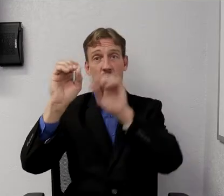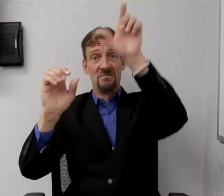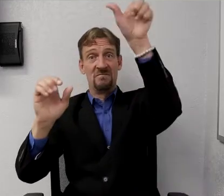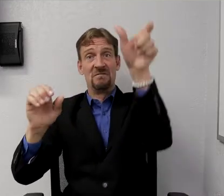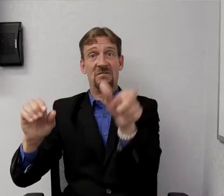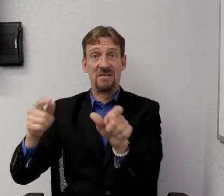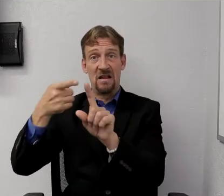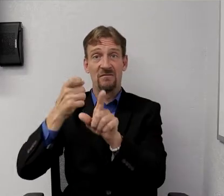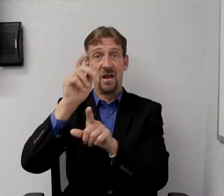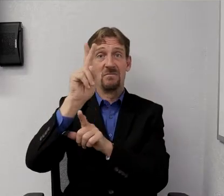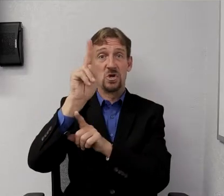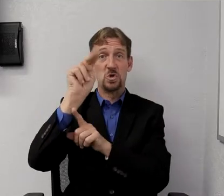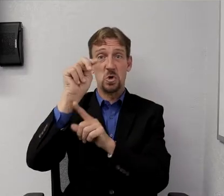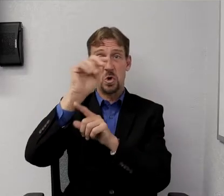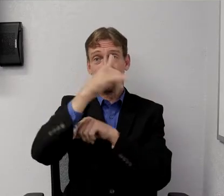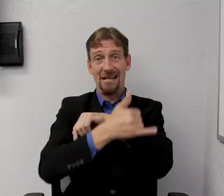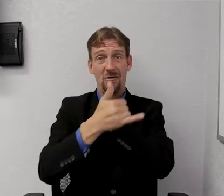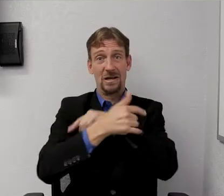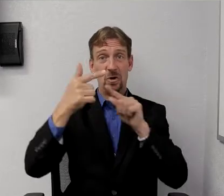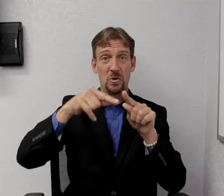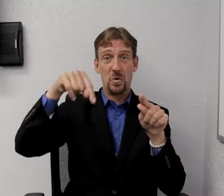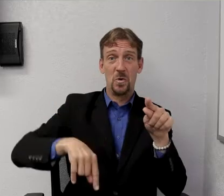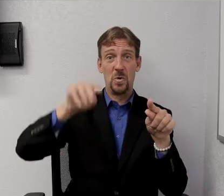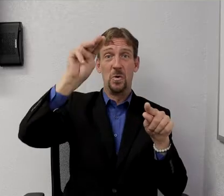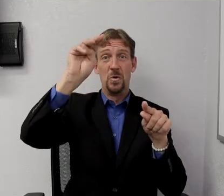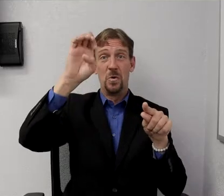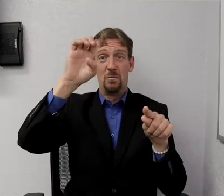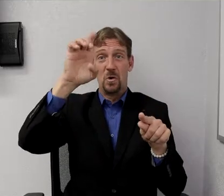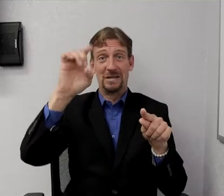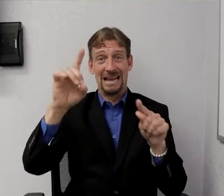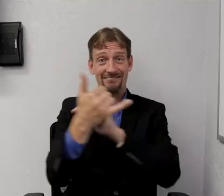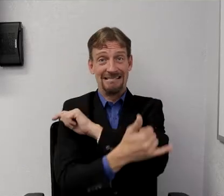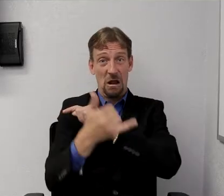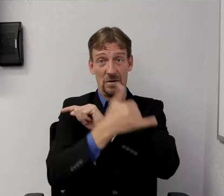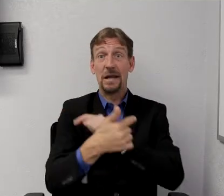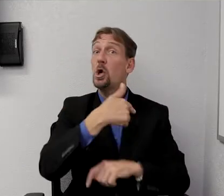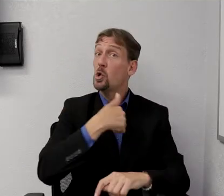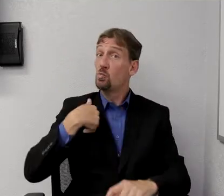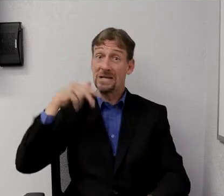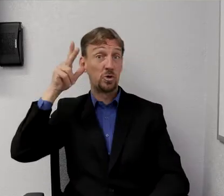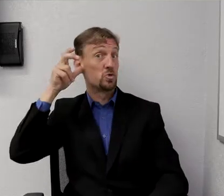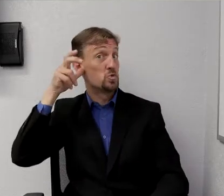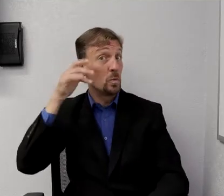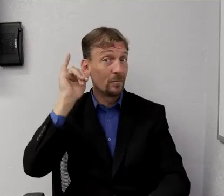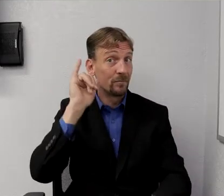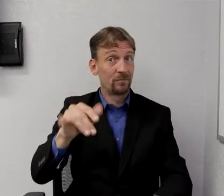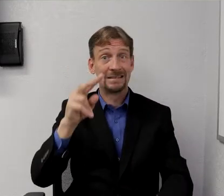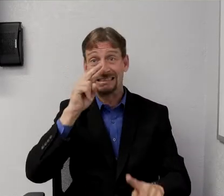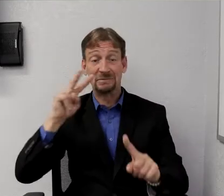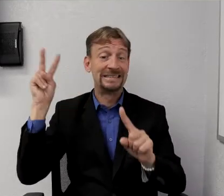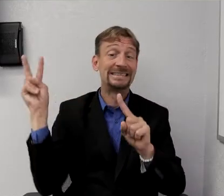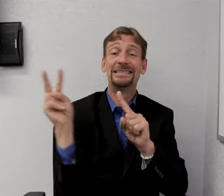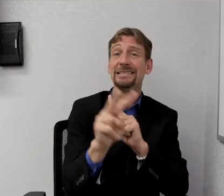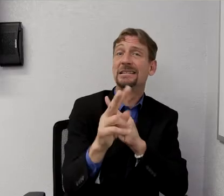Valley, from Kern County all the way to Merced County, and we were hearing that the predictive models